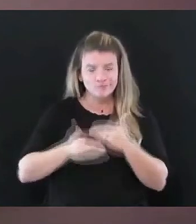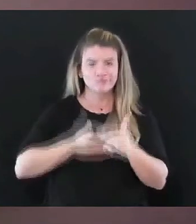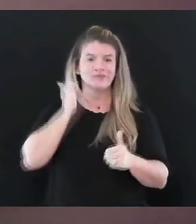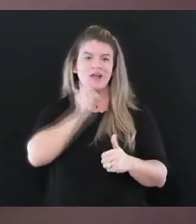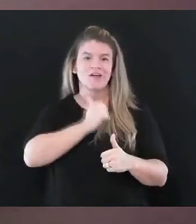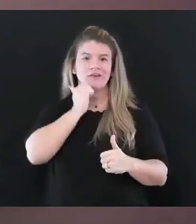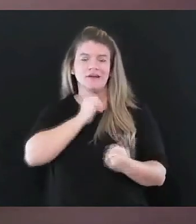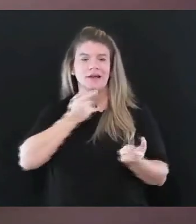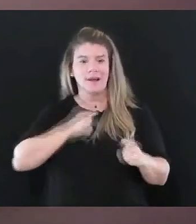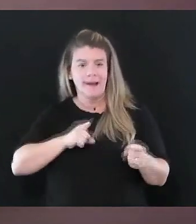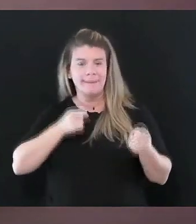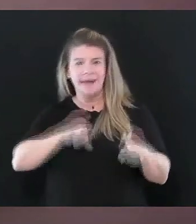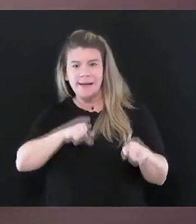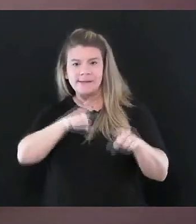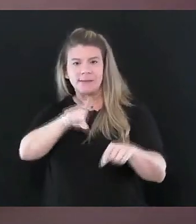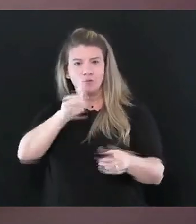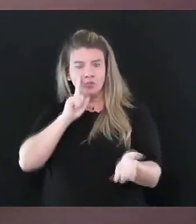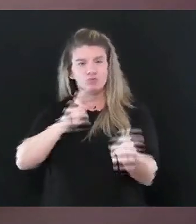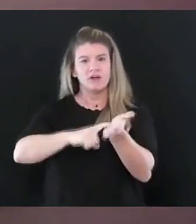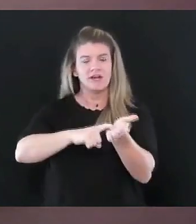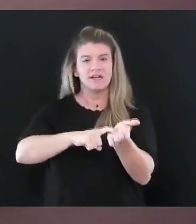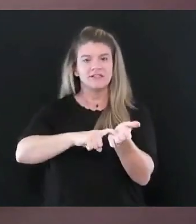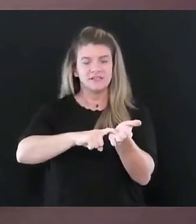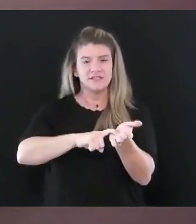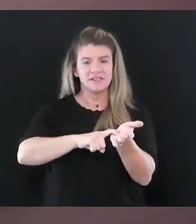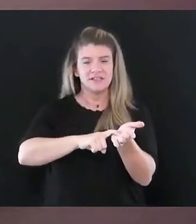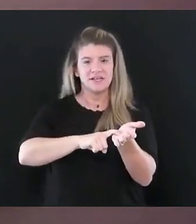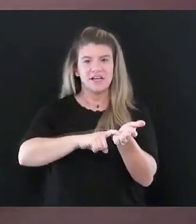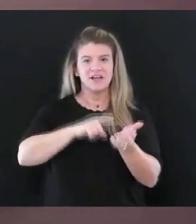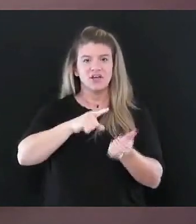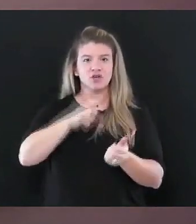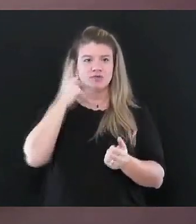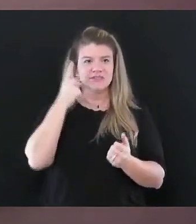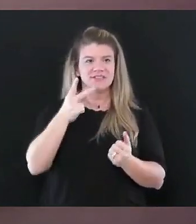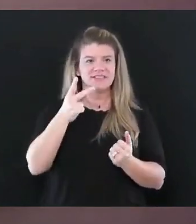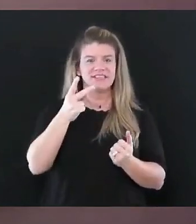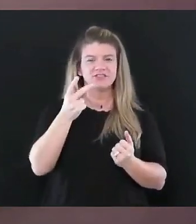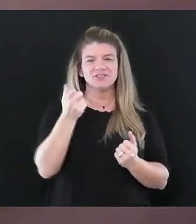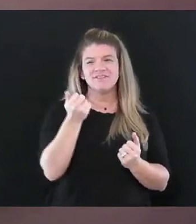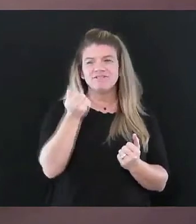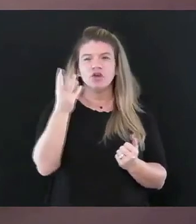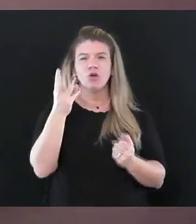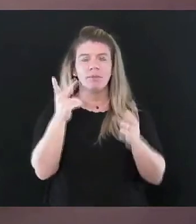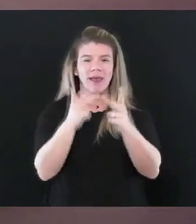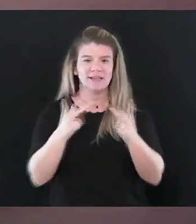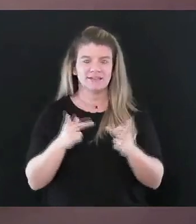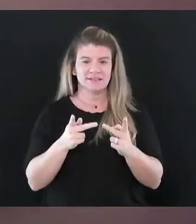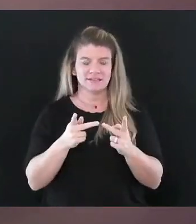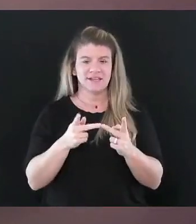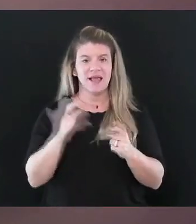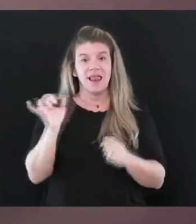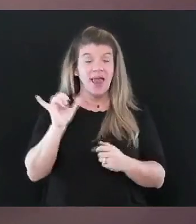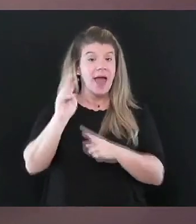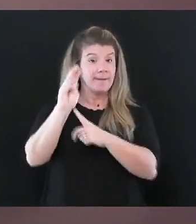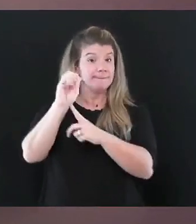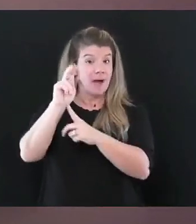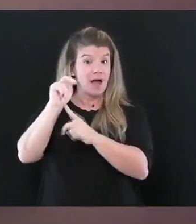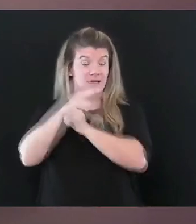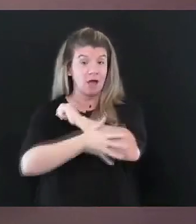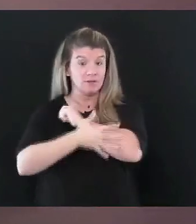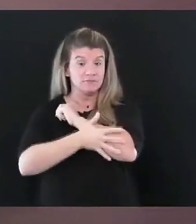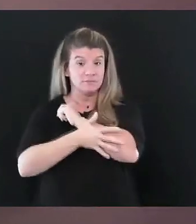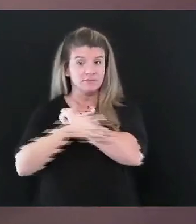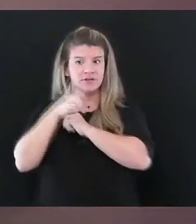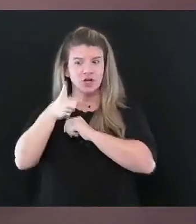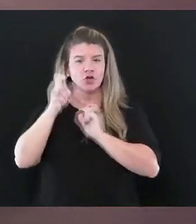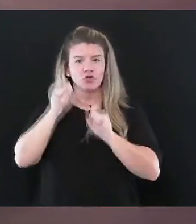more we're recognizing that, there may be a few places like Mon County, as you suggested, where